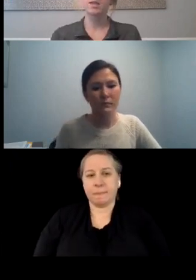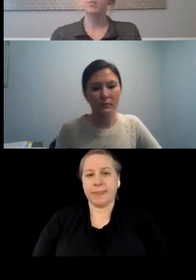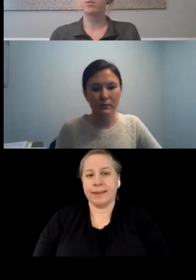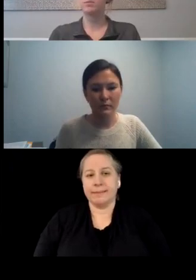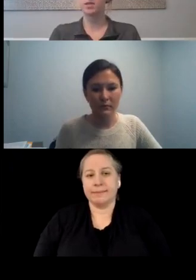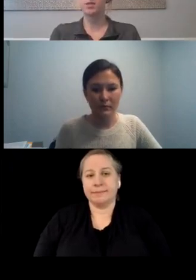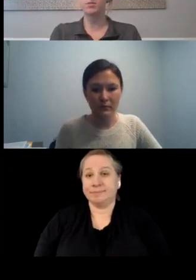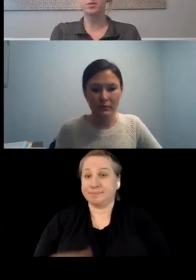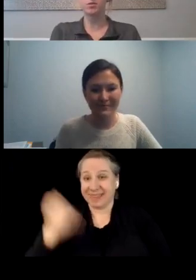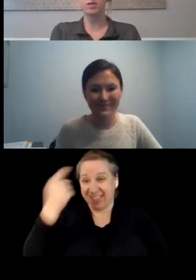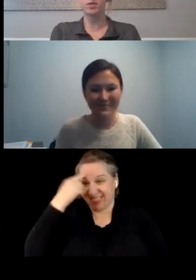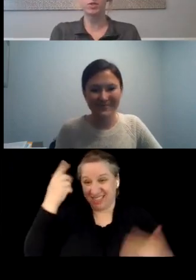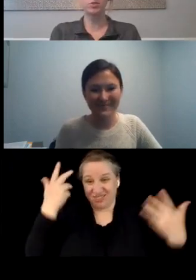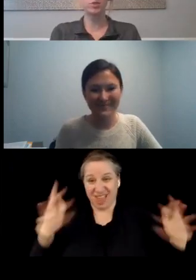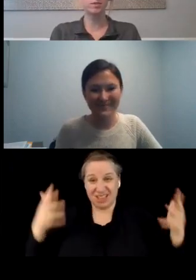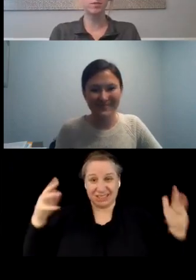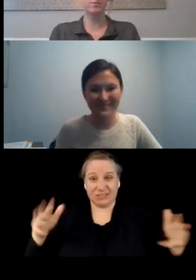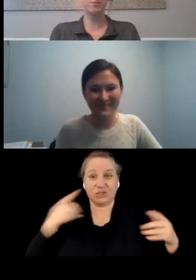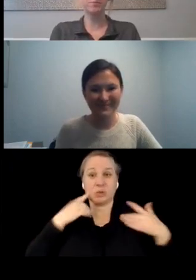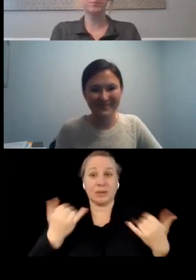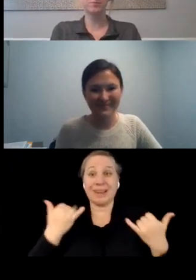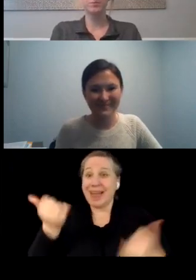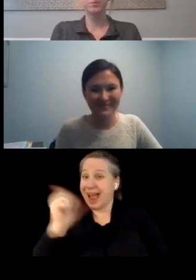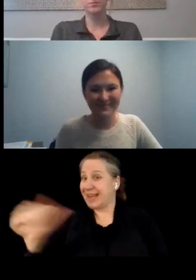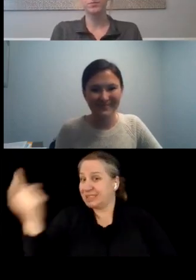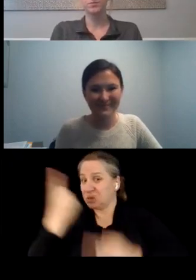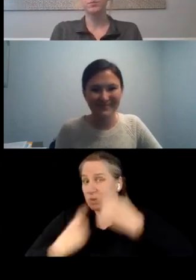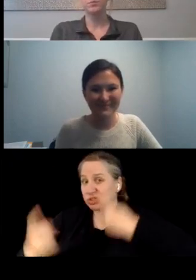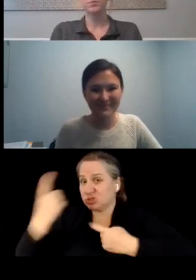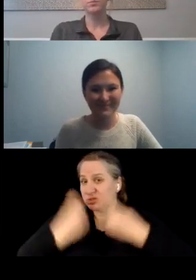And I think that about wraps it up. So any questions?